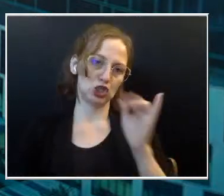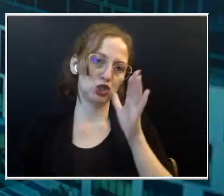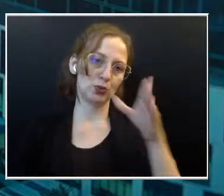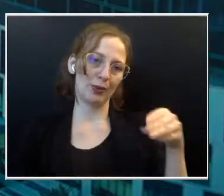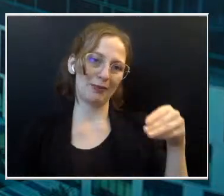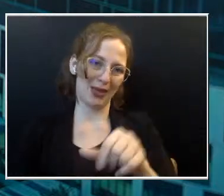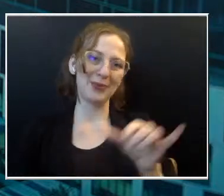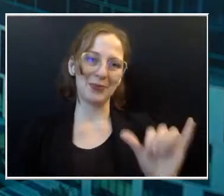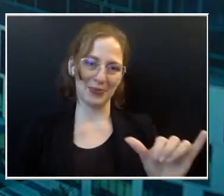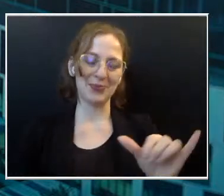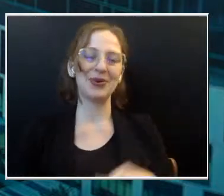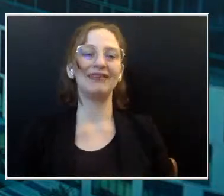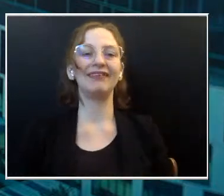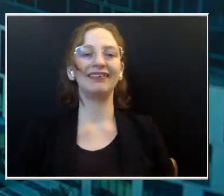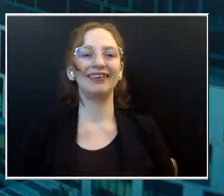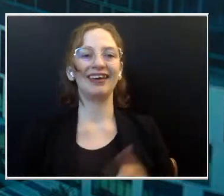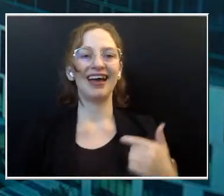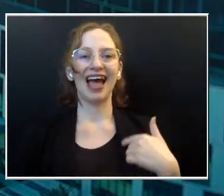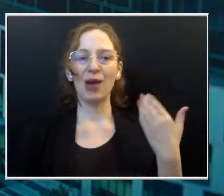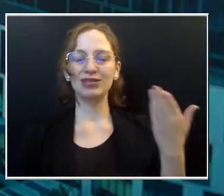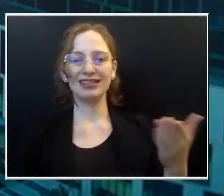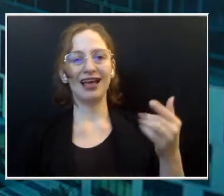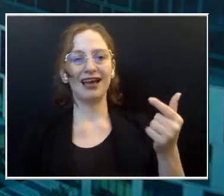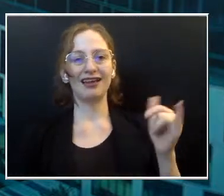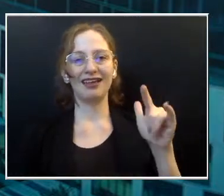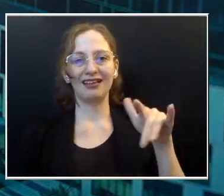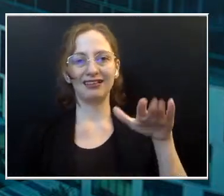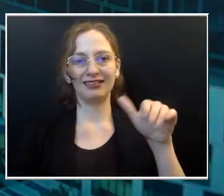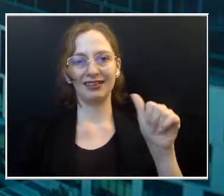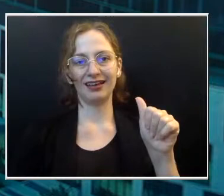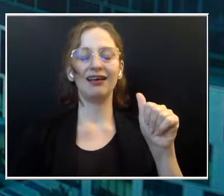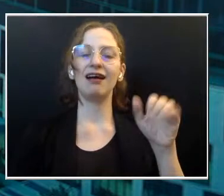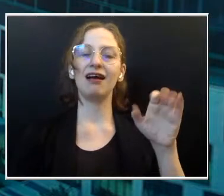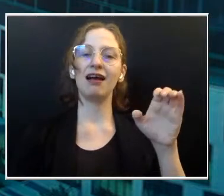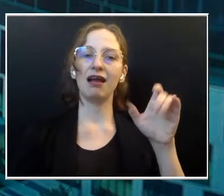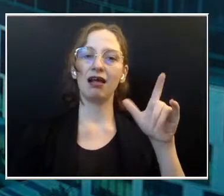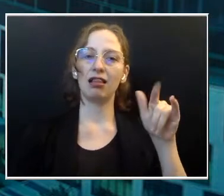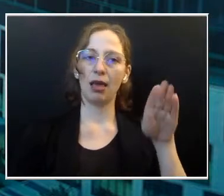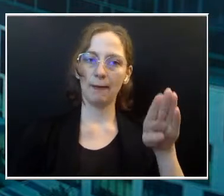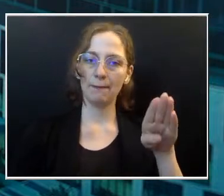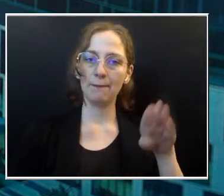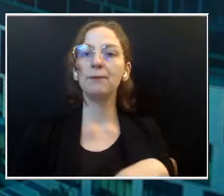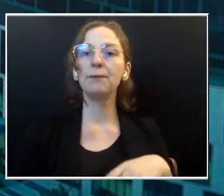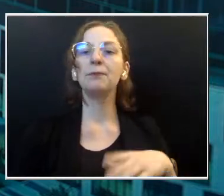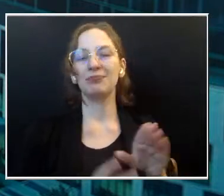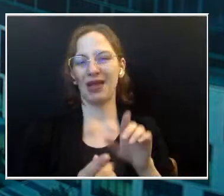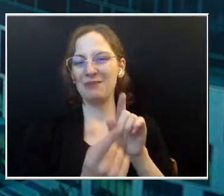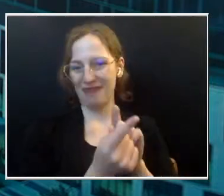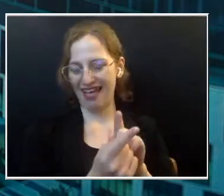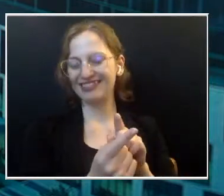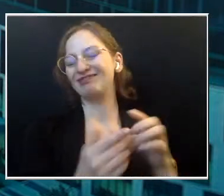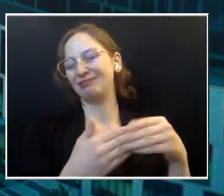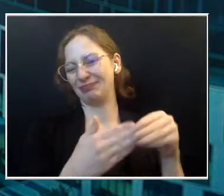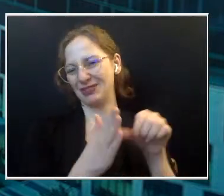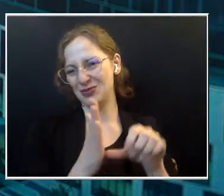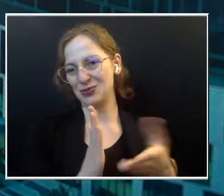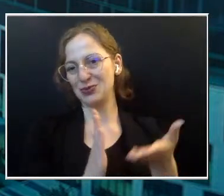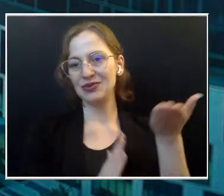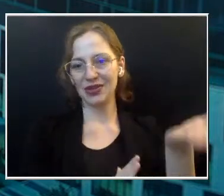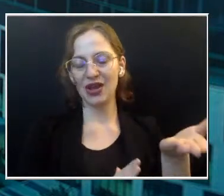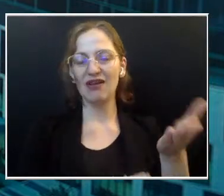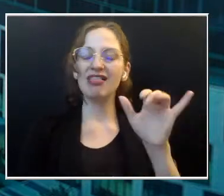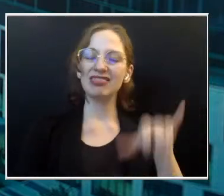actually met Dr. Corentager and his lovely wife, and the plastic surgeons were there. This was 2015, just a couple months after I